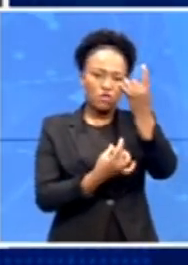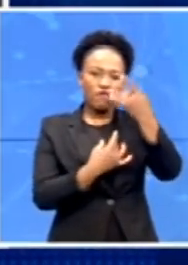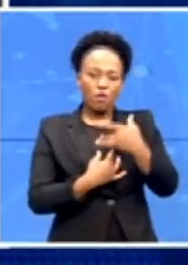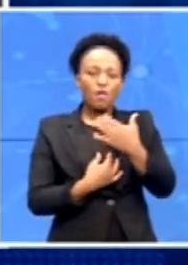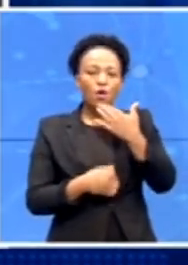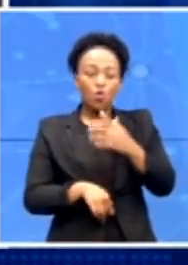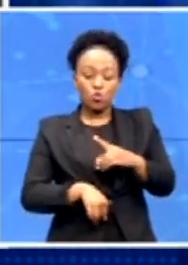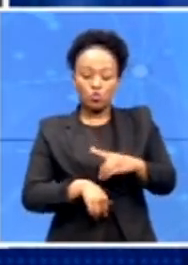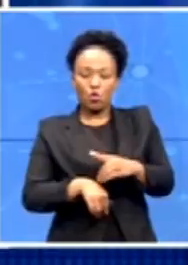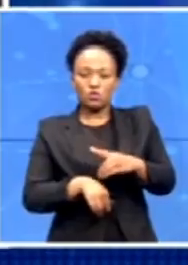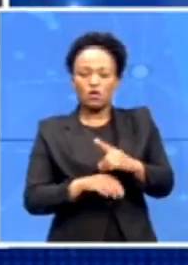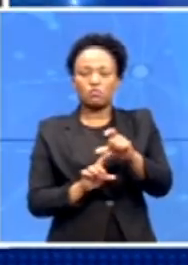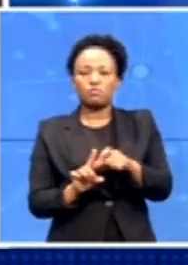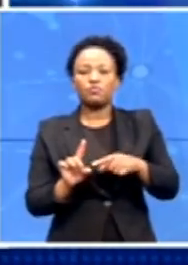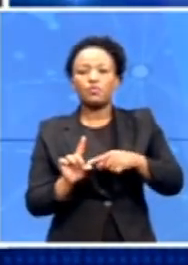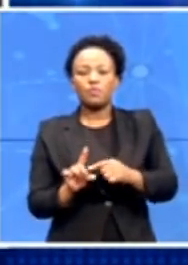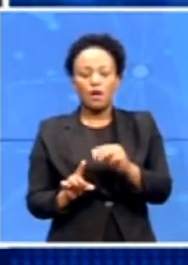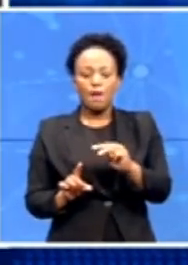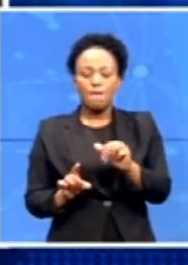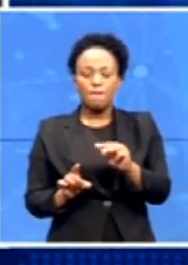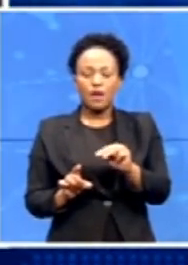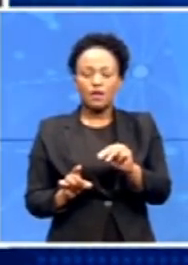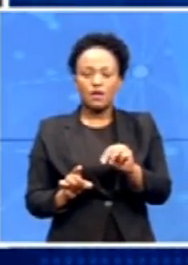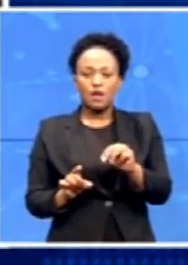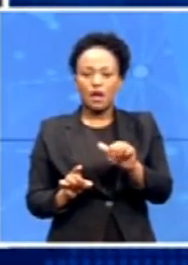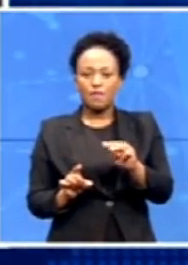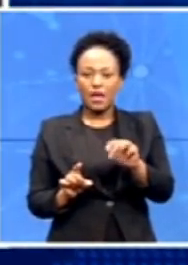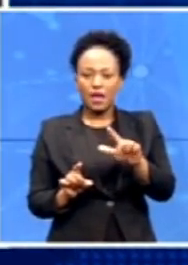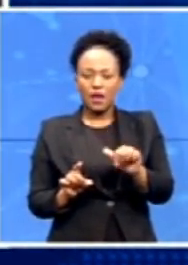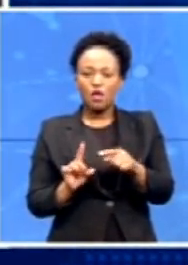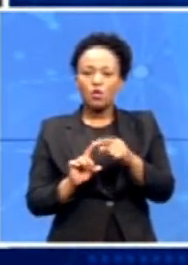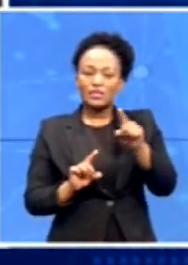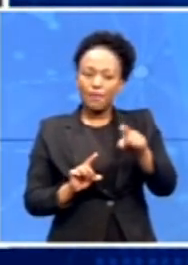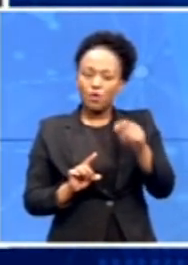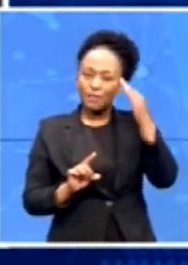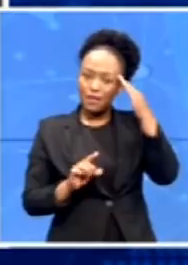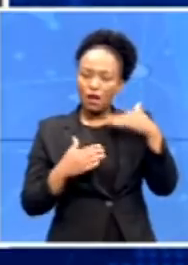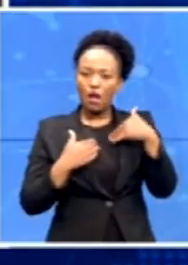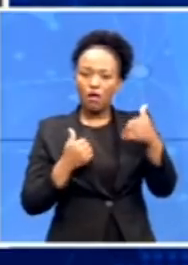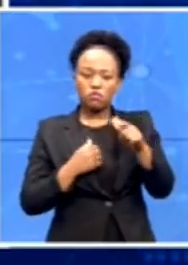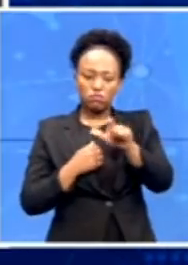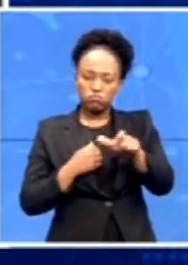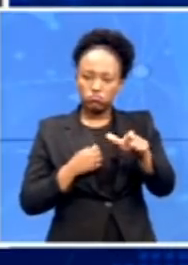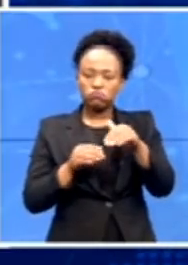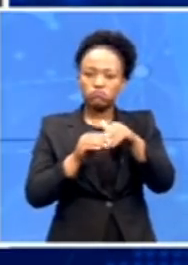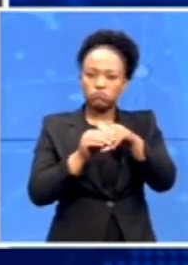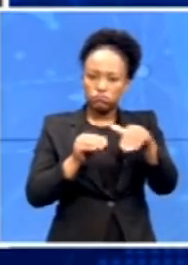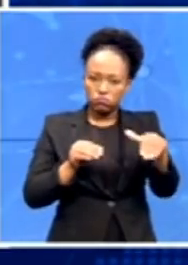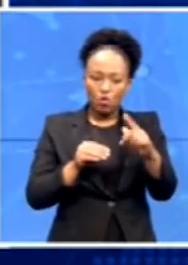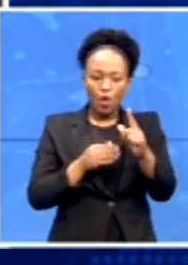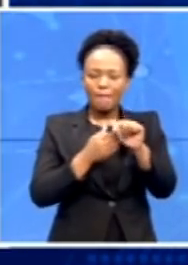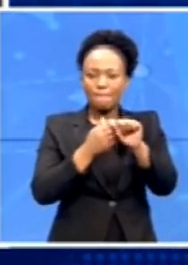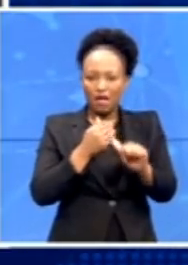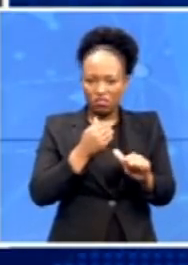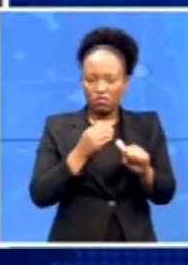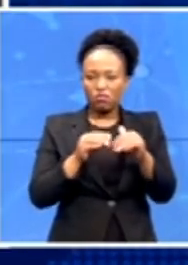Life Esidimeni was to discharge mental health care users with a month's worth of medication. Do